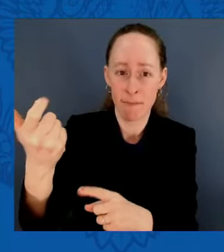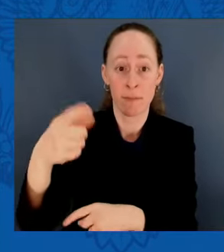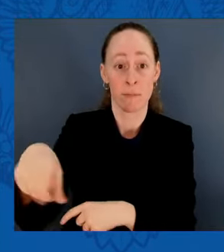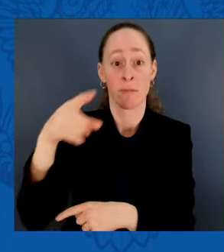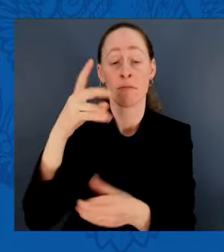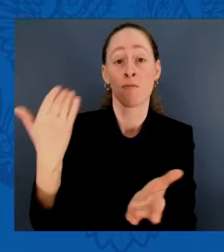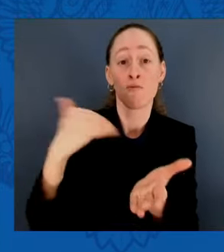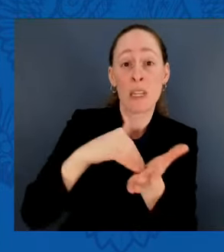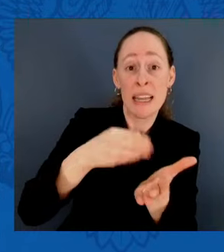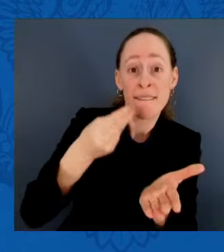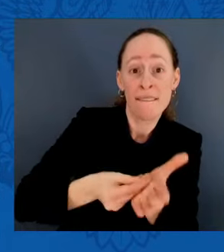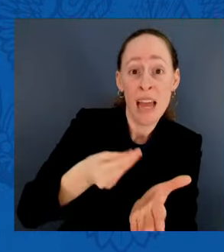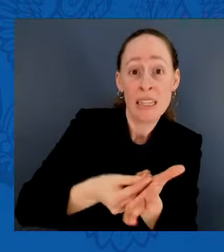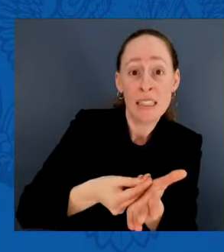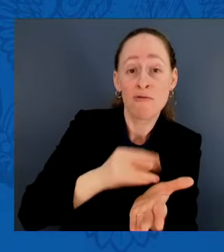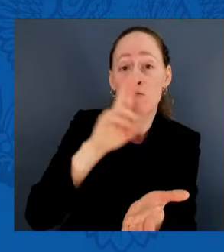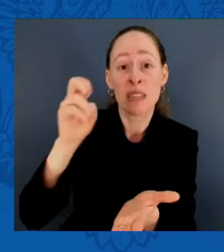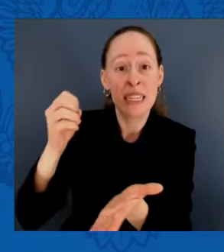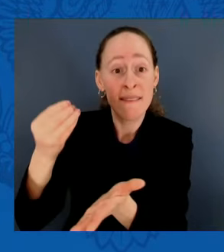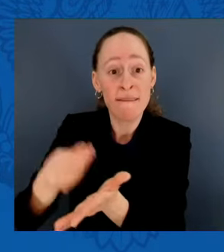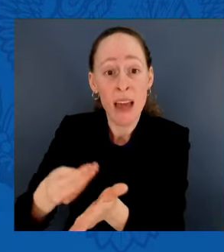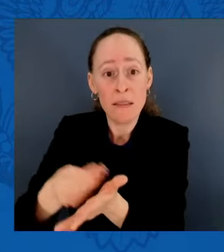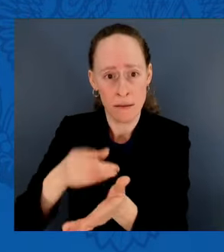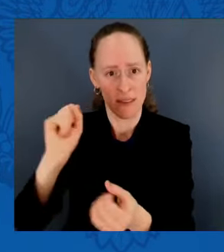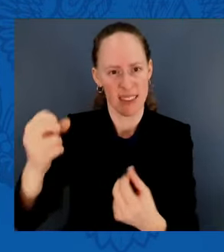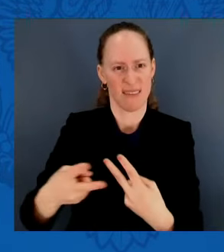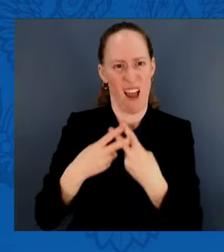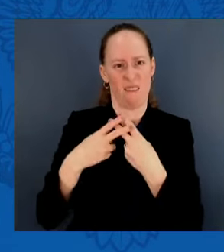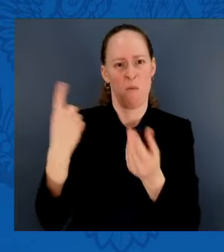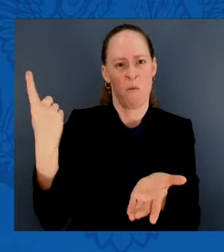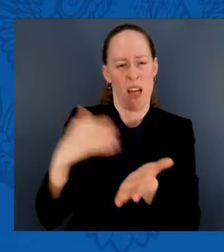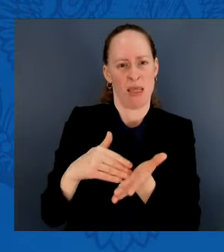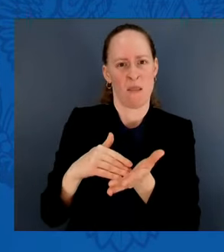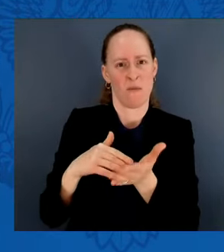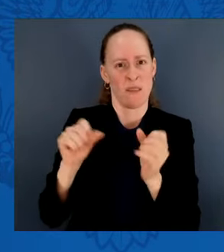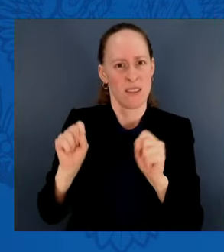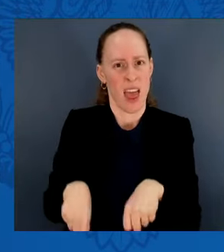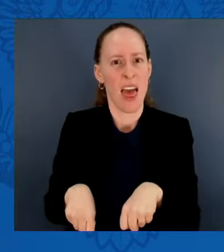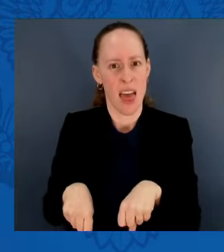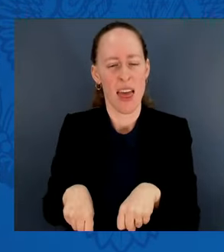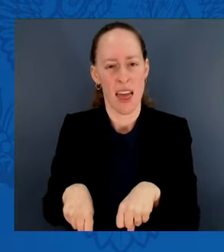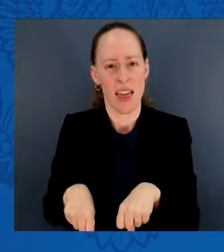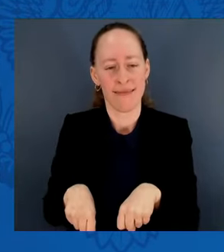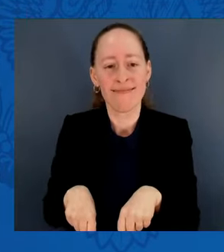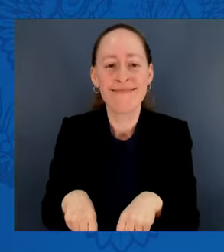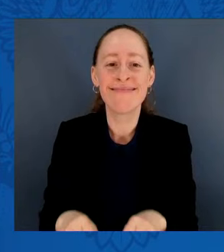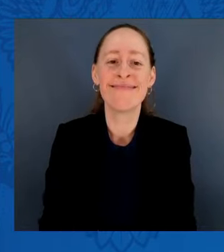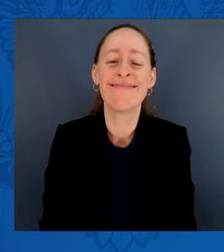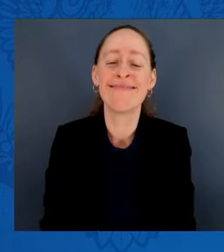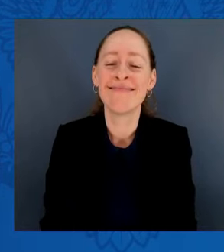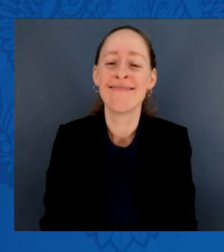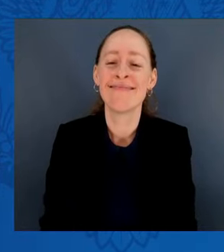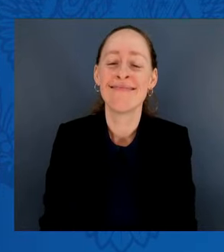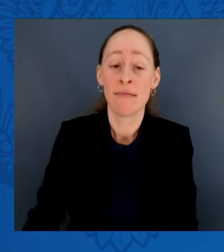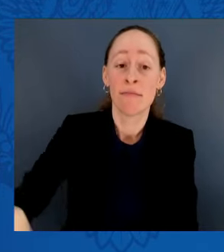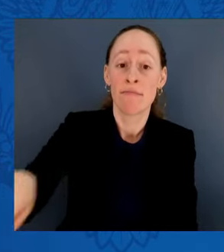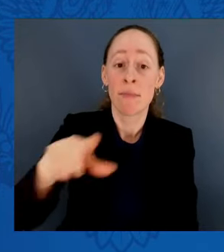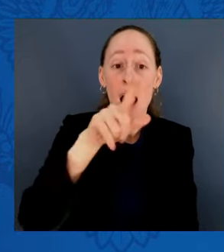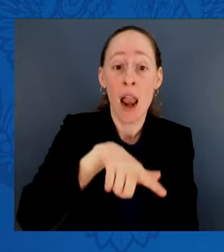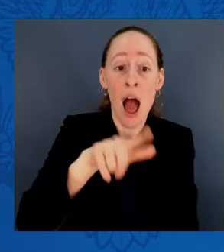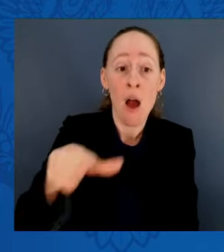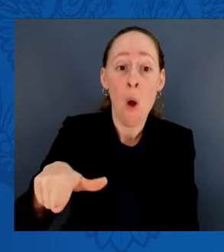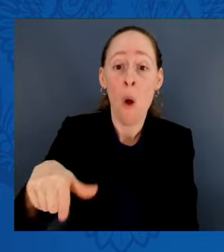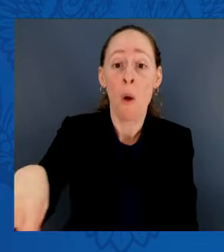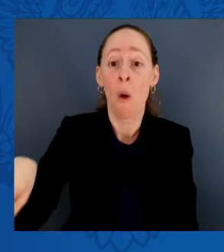renters, we're cracking down on big landlords who use antitrust law, who break antitrust laws by